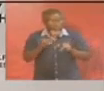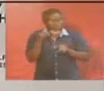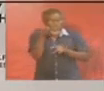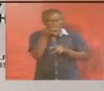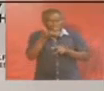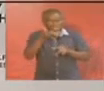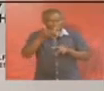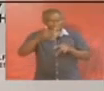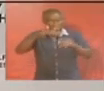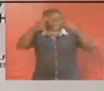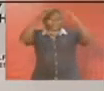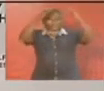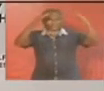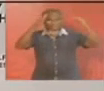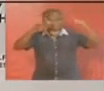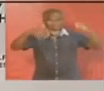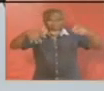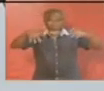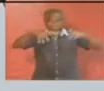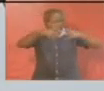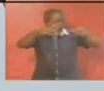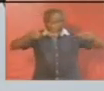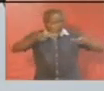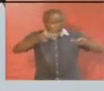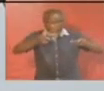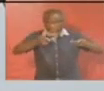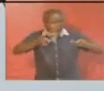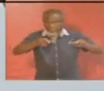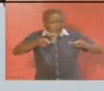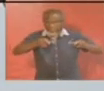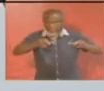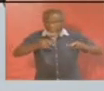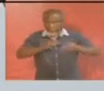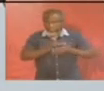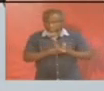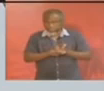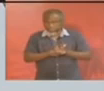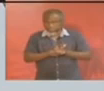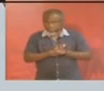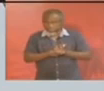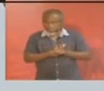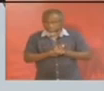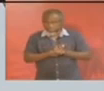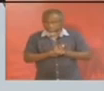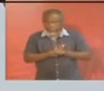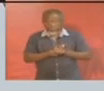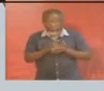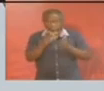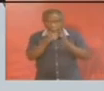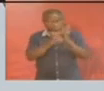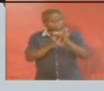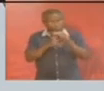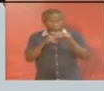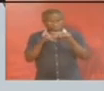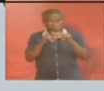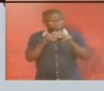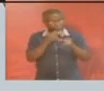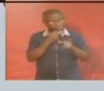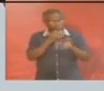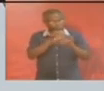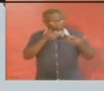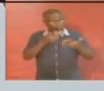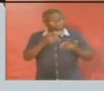restrictions are exactly what I indicated. I don't think I omitted anything, but thanks for raising